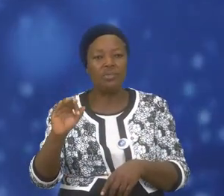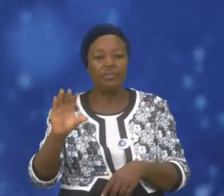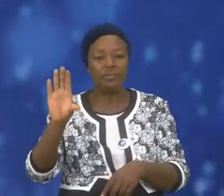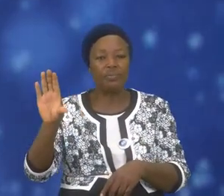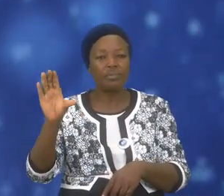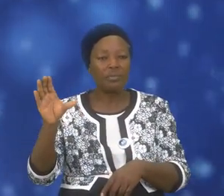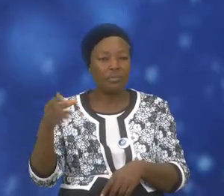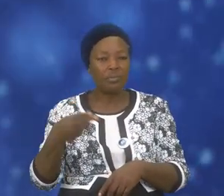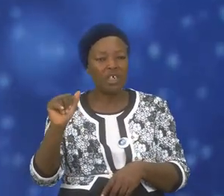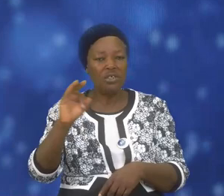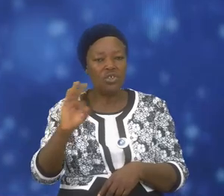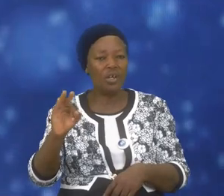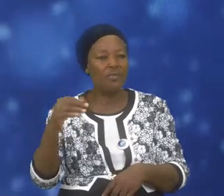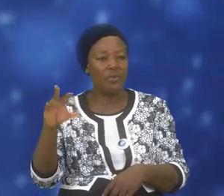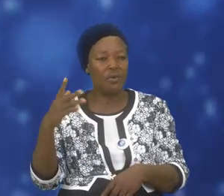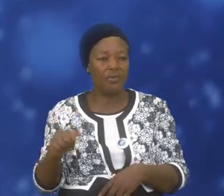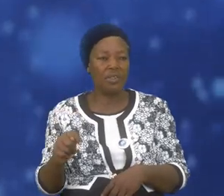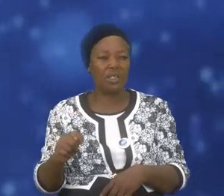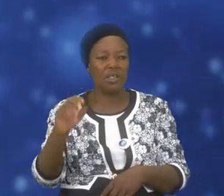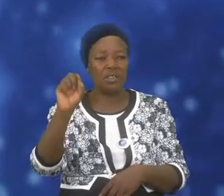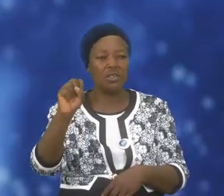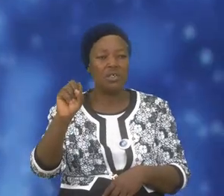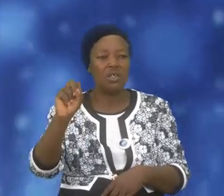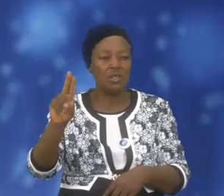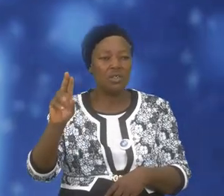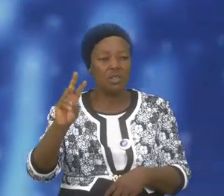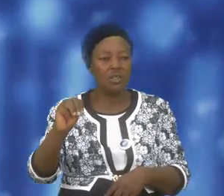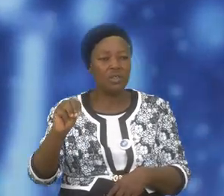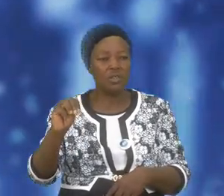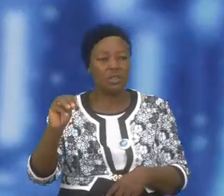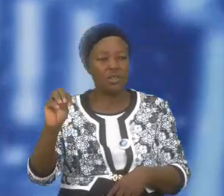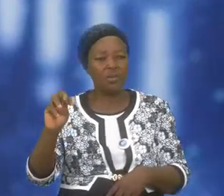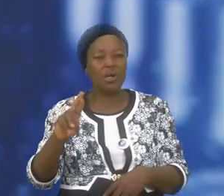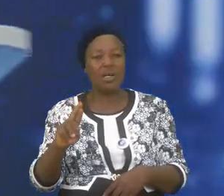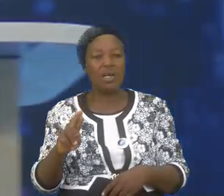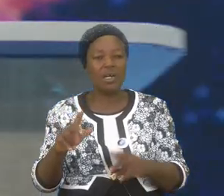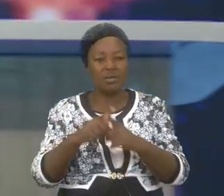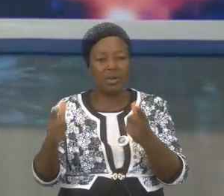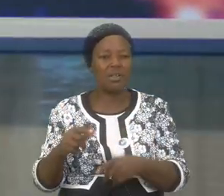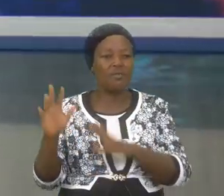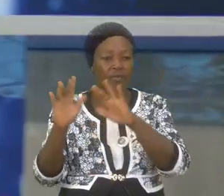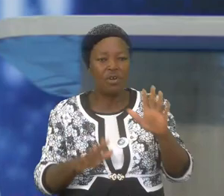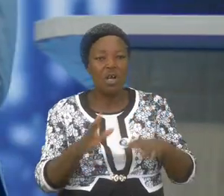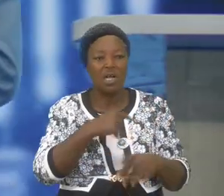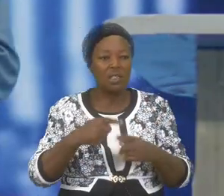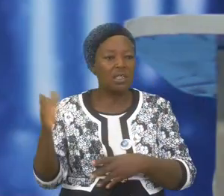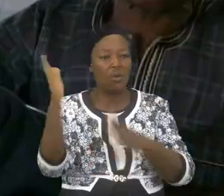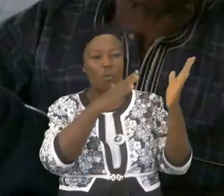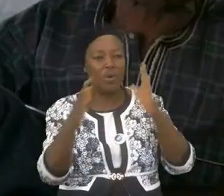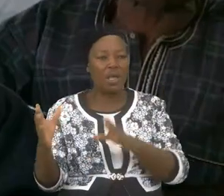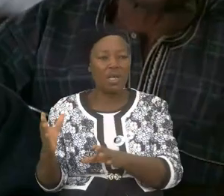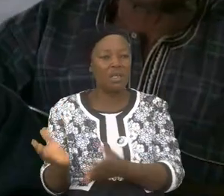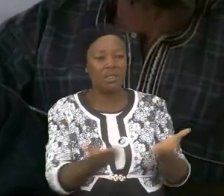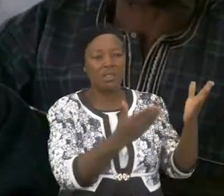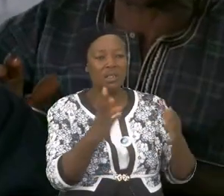them away. All those works of the devil in your life, the wind will carry everything